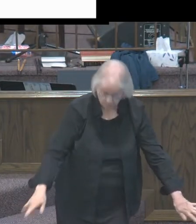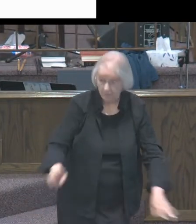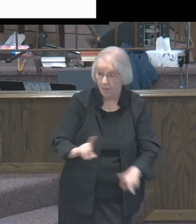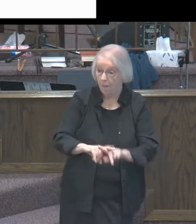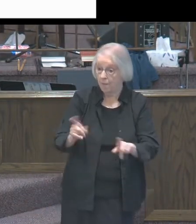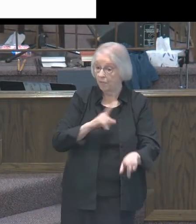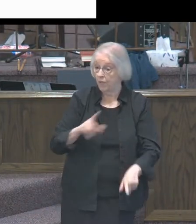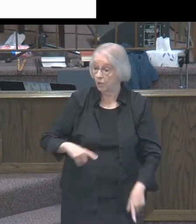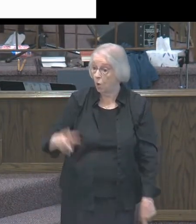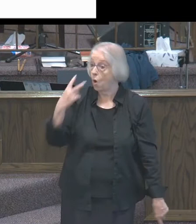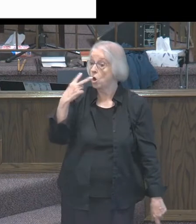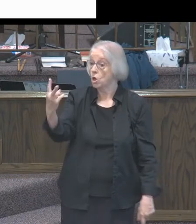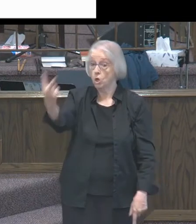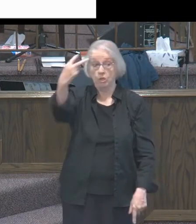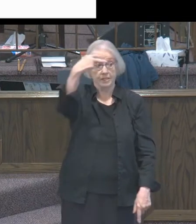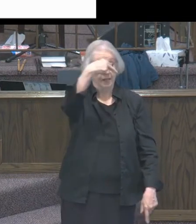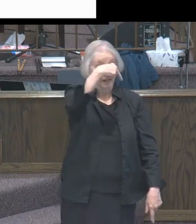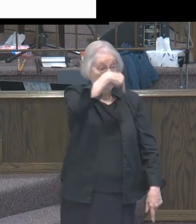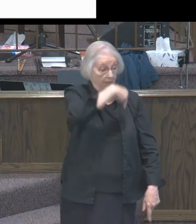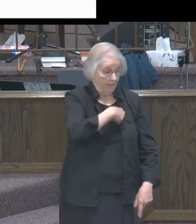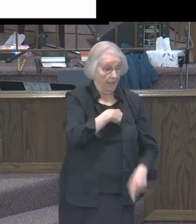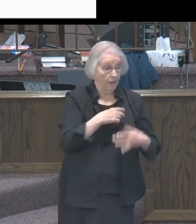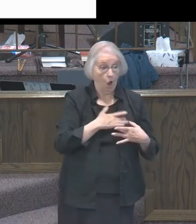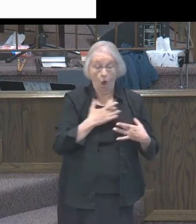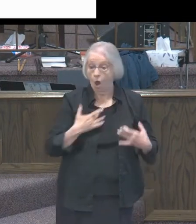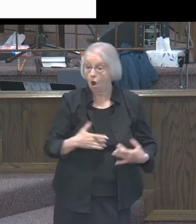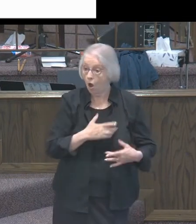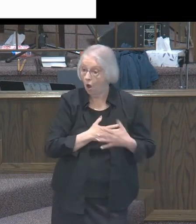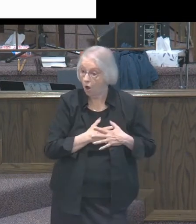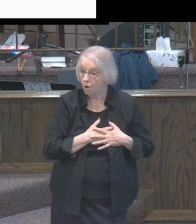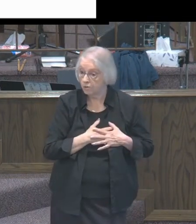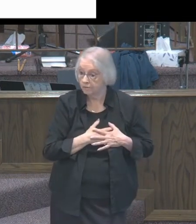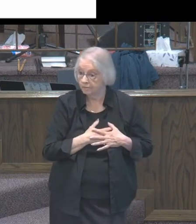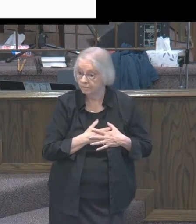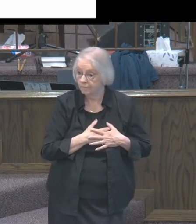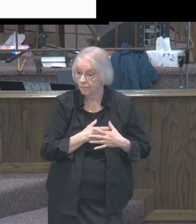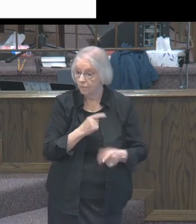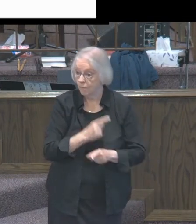so much about what people are going to see that we forget that God looks at our heart.